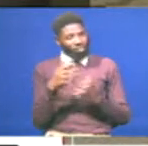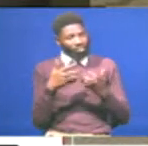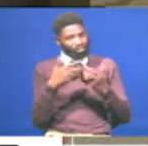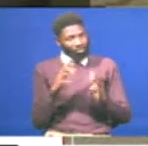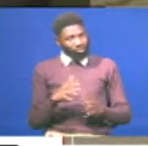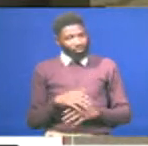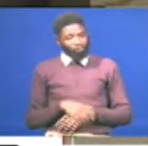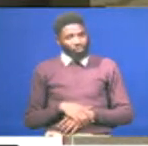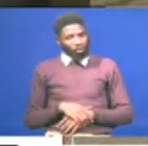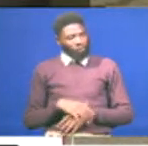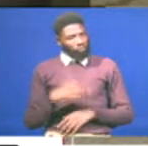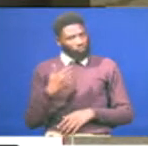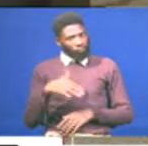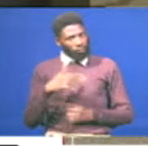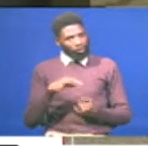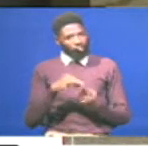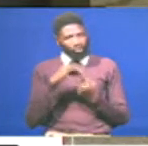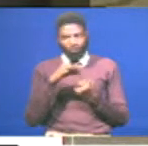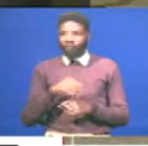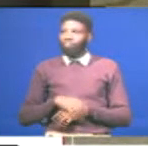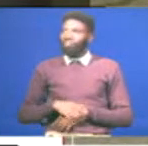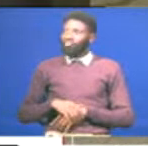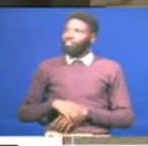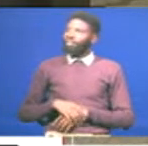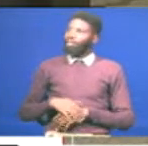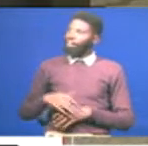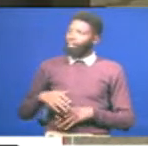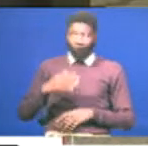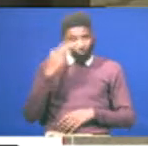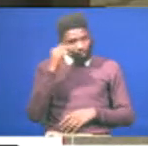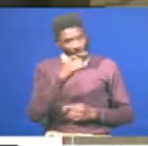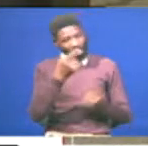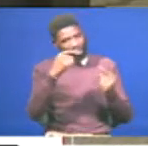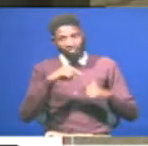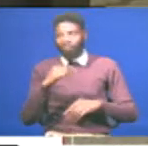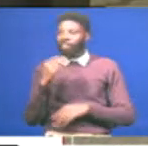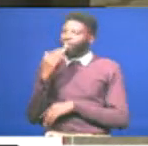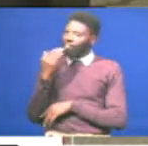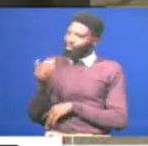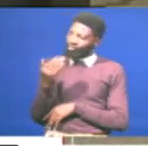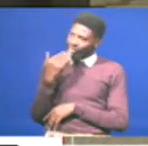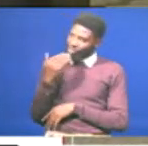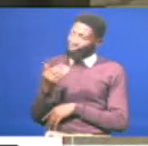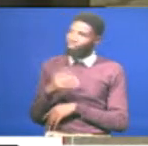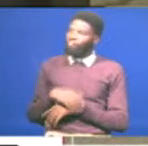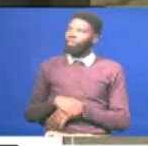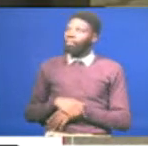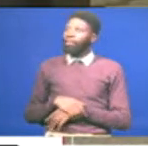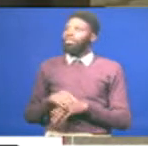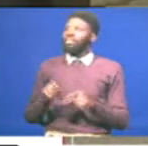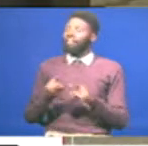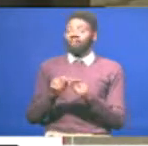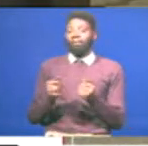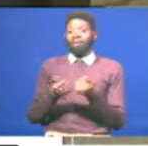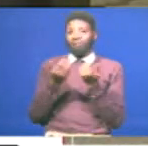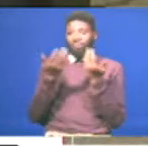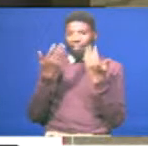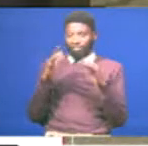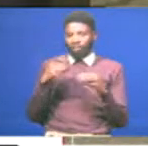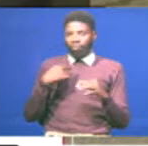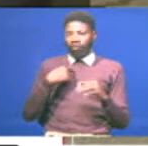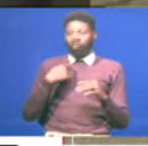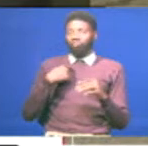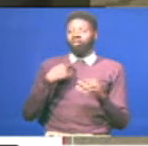historic. Well, my great pleasure. That's why we have you here. Thank you so much, Koresh. And then I went for postdoctoral fellowship in the